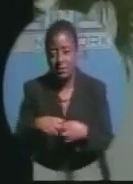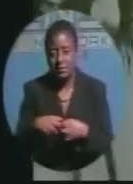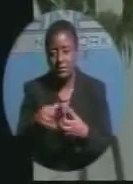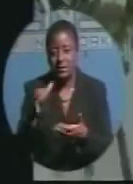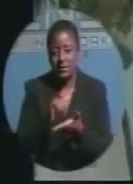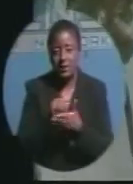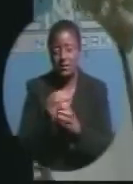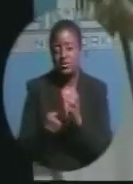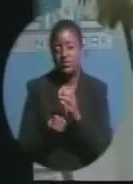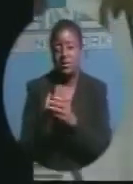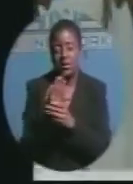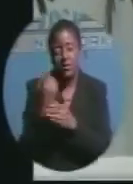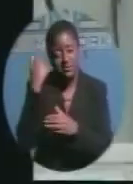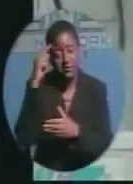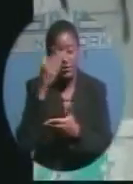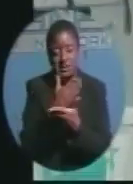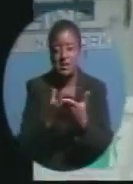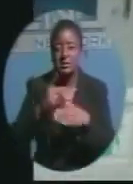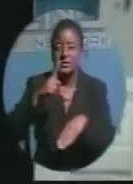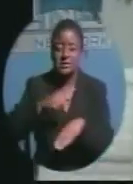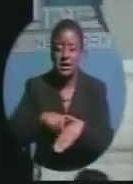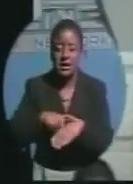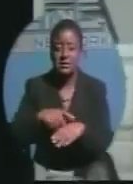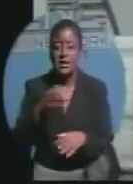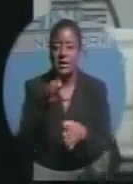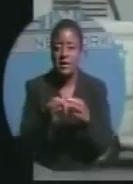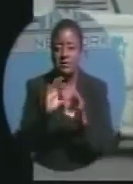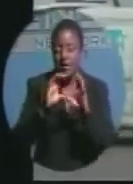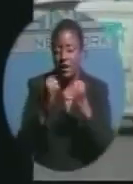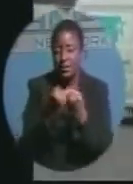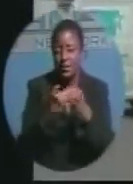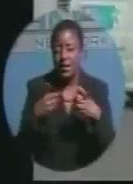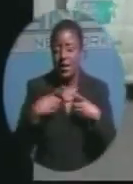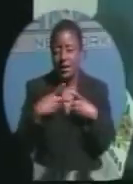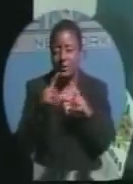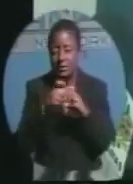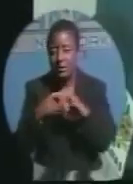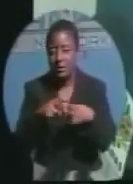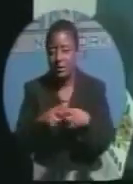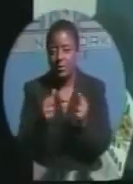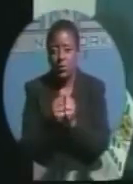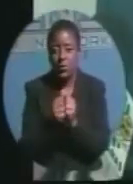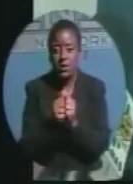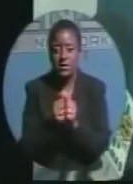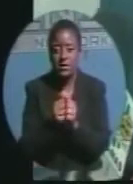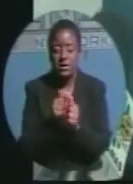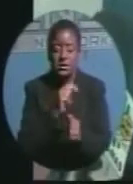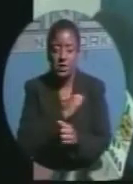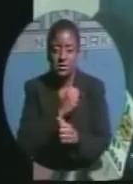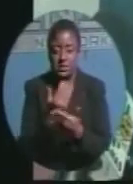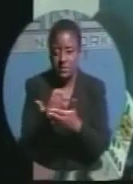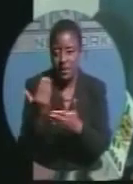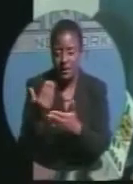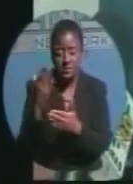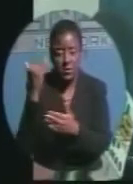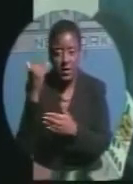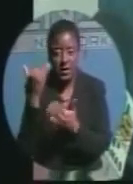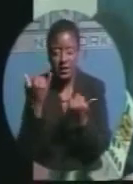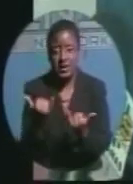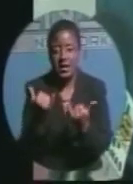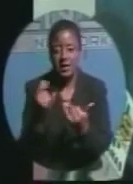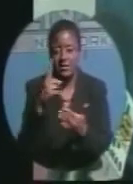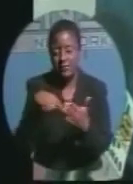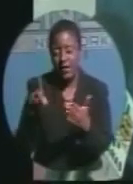had issue with Thompson in the past, why wait until now to fire her? Obviously, it's an issue which dates back to 2010. In